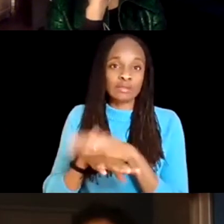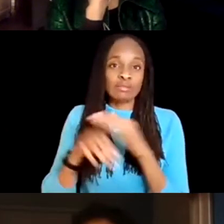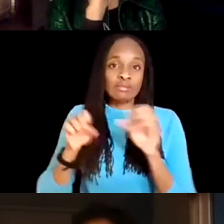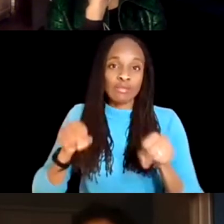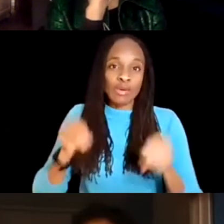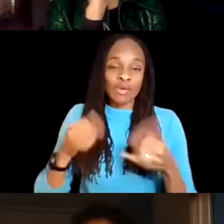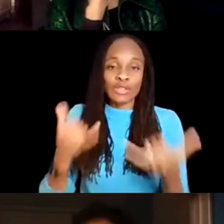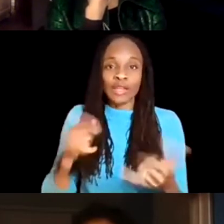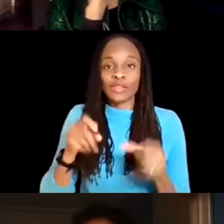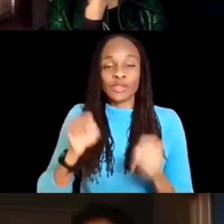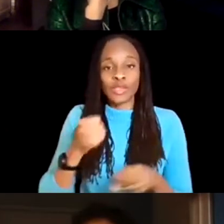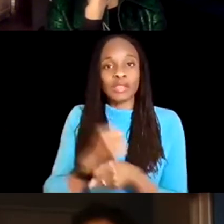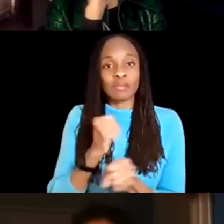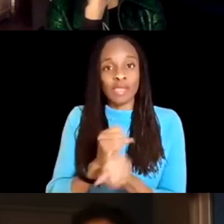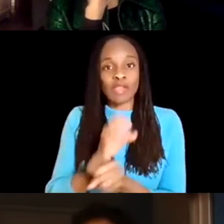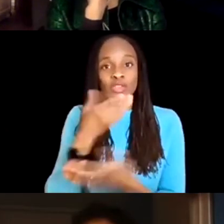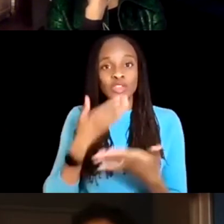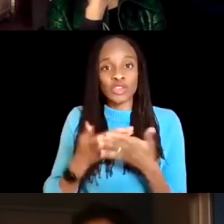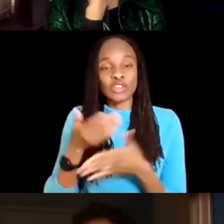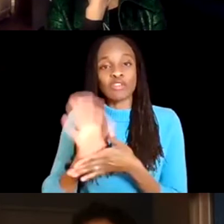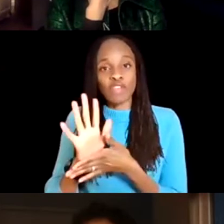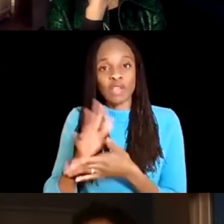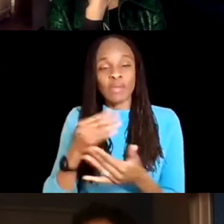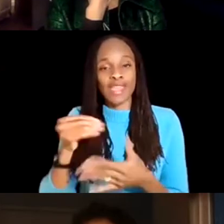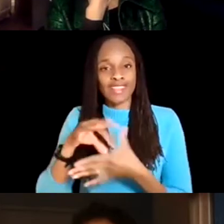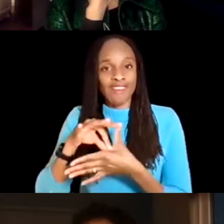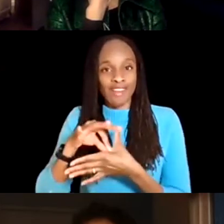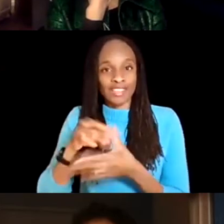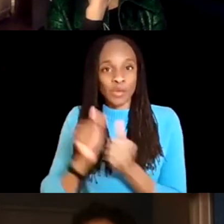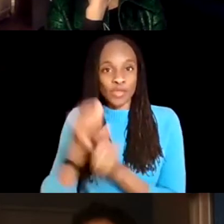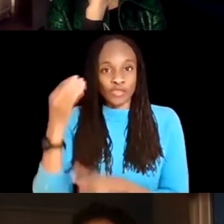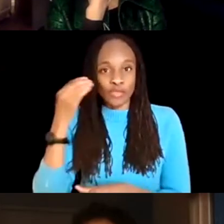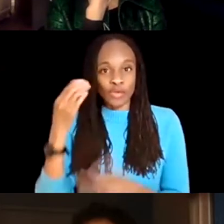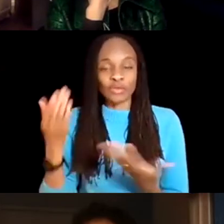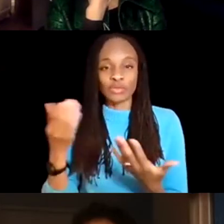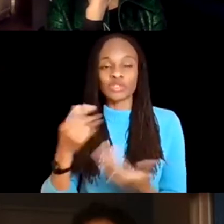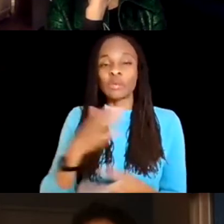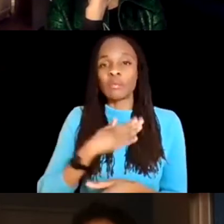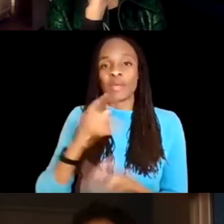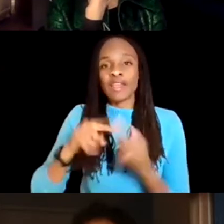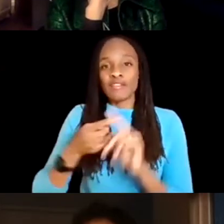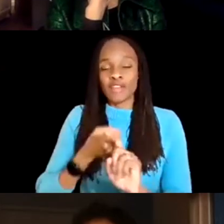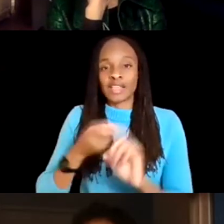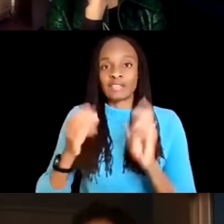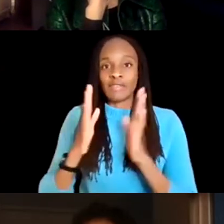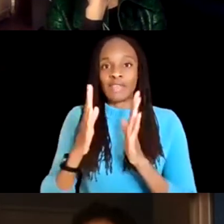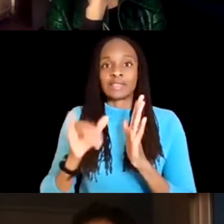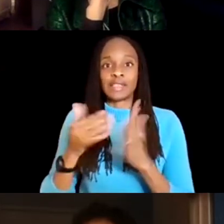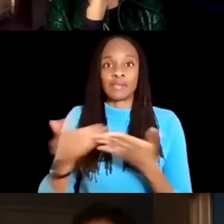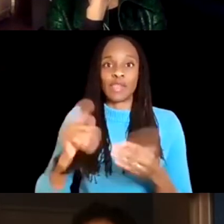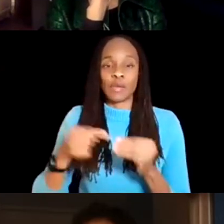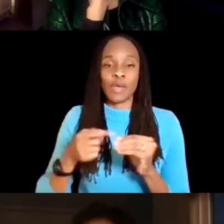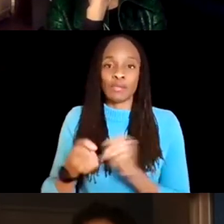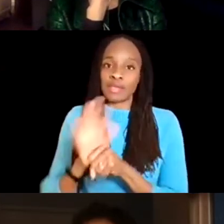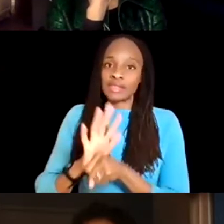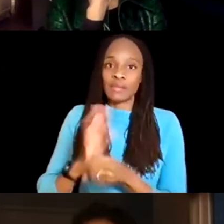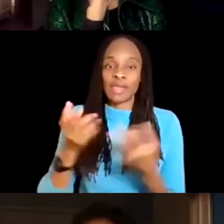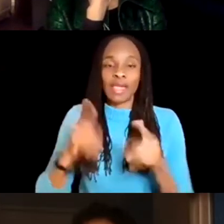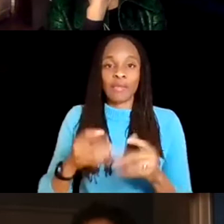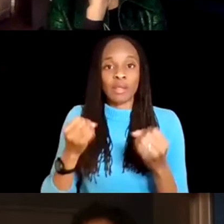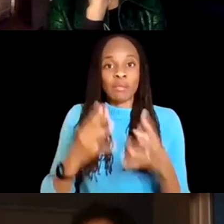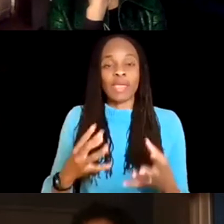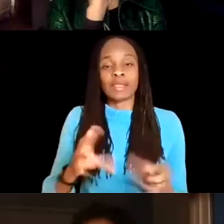like a really good film and good content. But then my friends and I faced the same thing when pandemic happened and a bunch of them moved back to